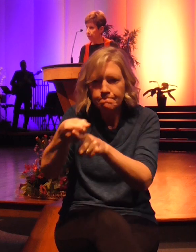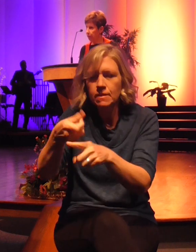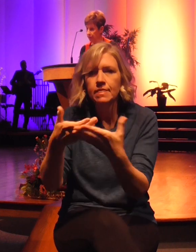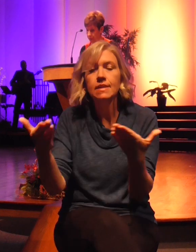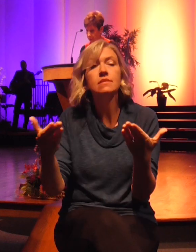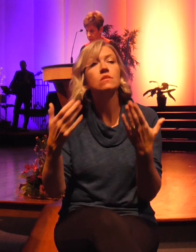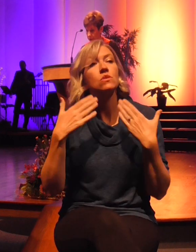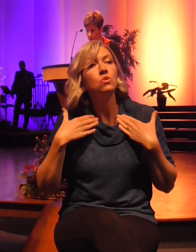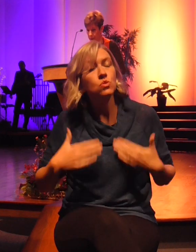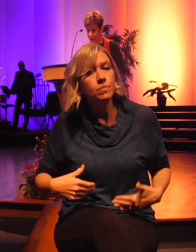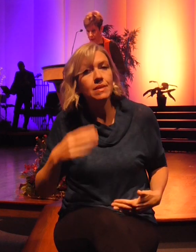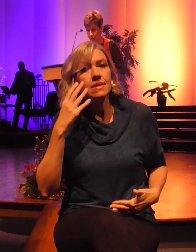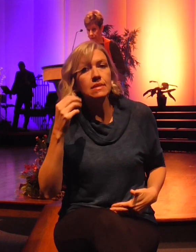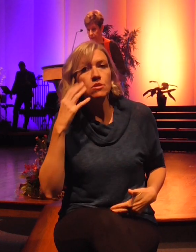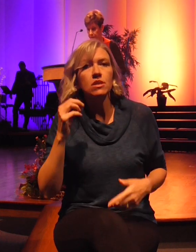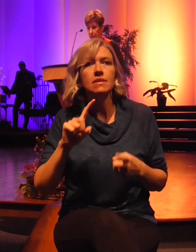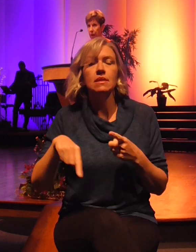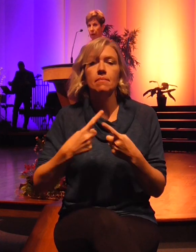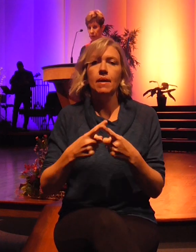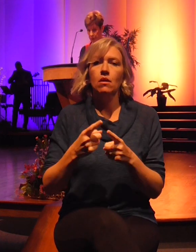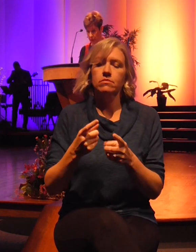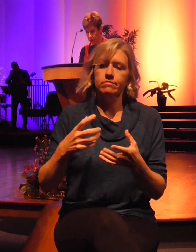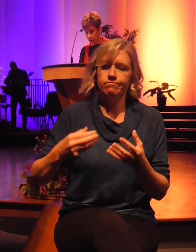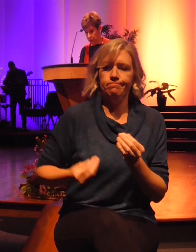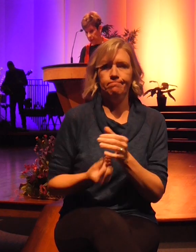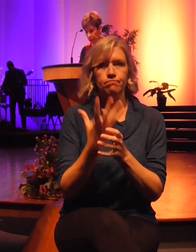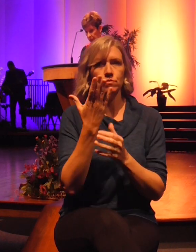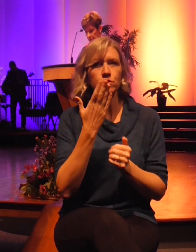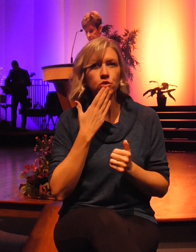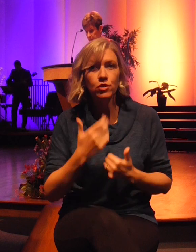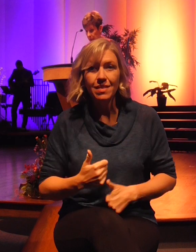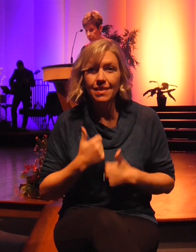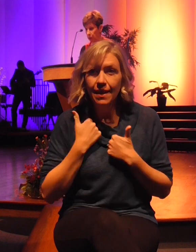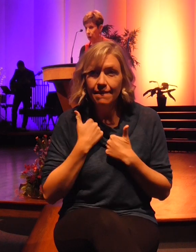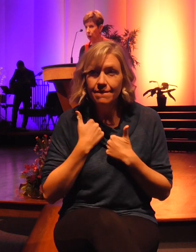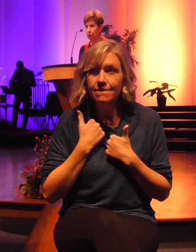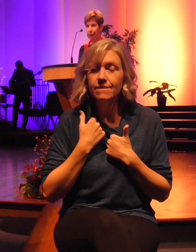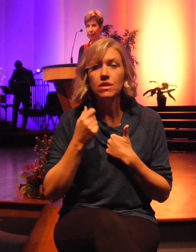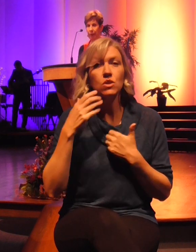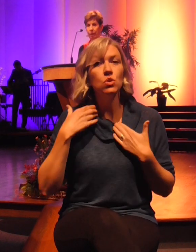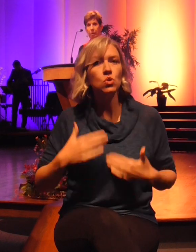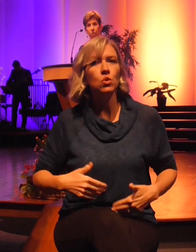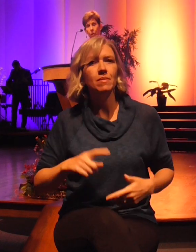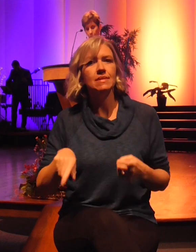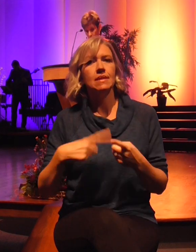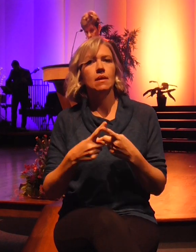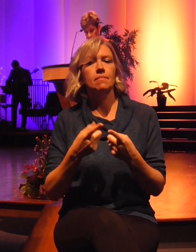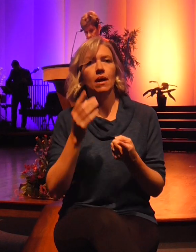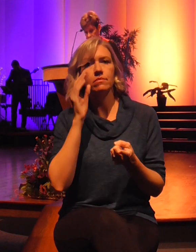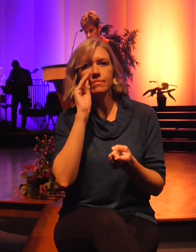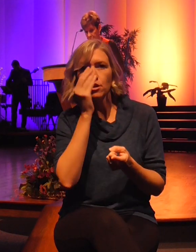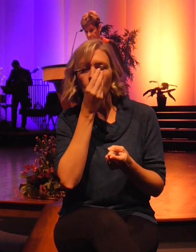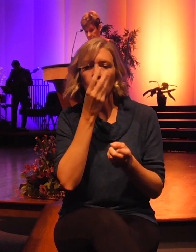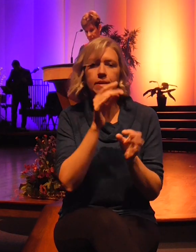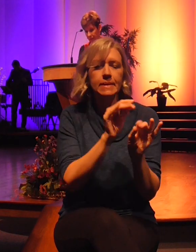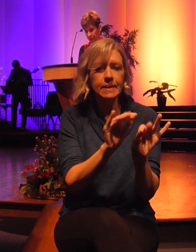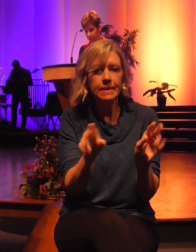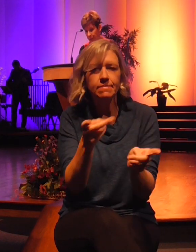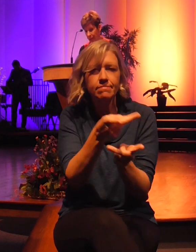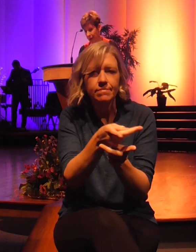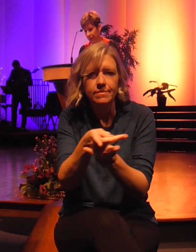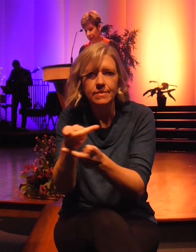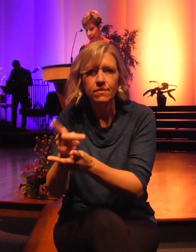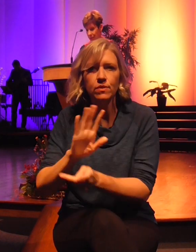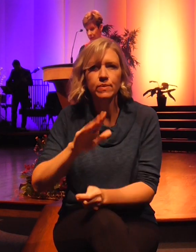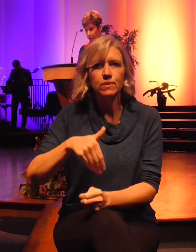about cultivating the good life. To be human is about gardening the soul. And